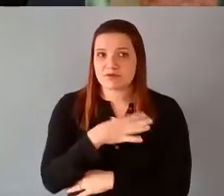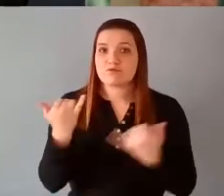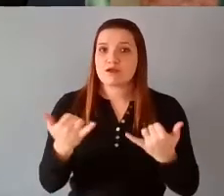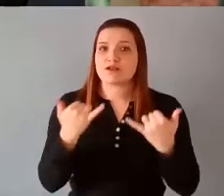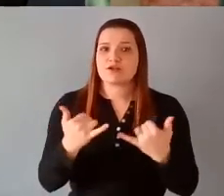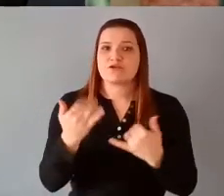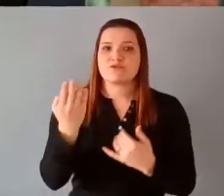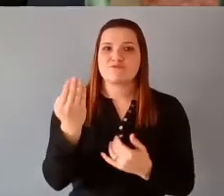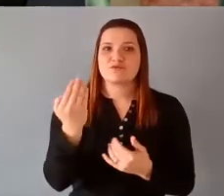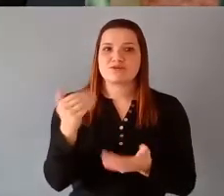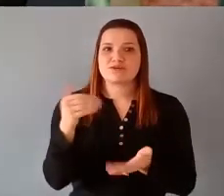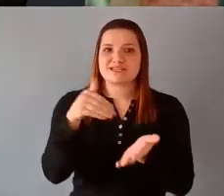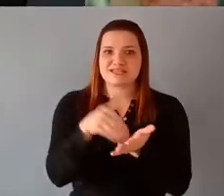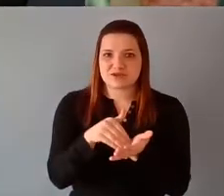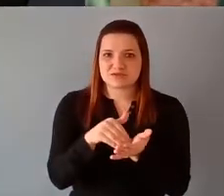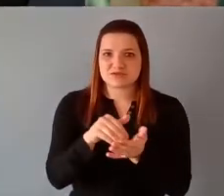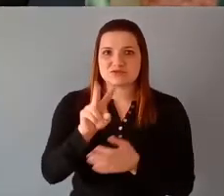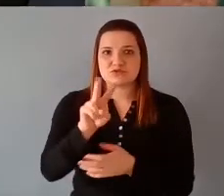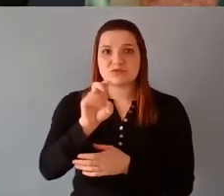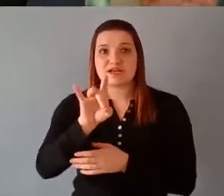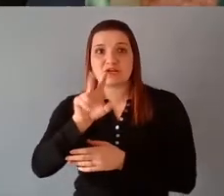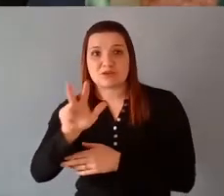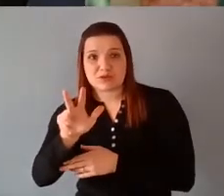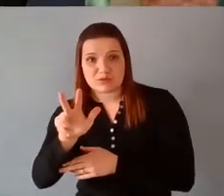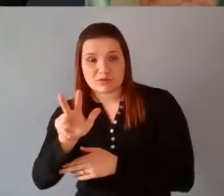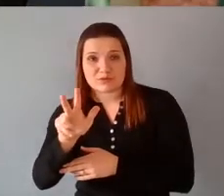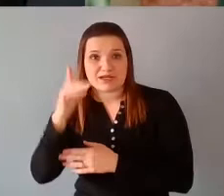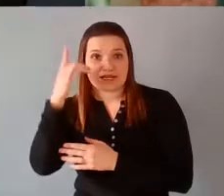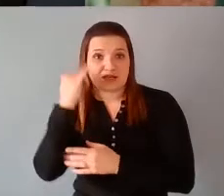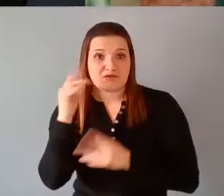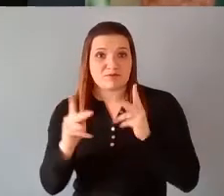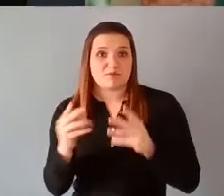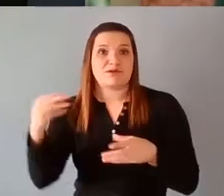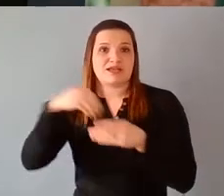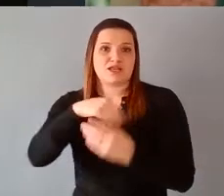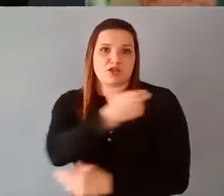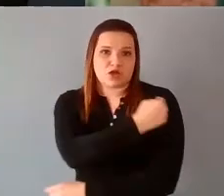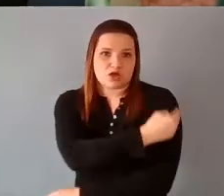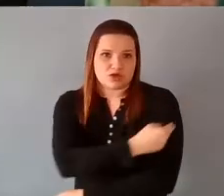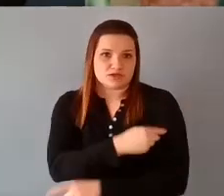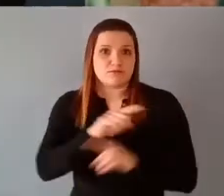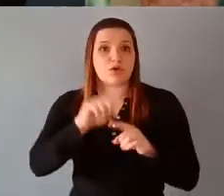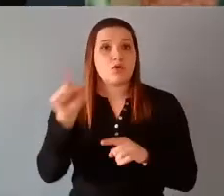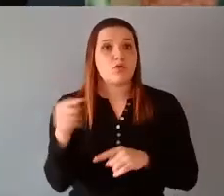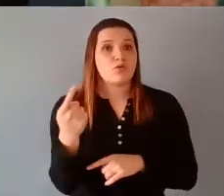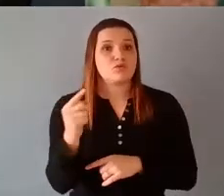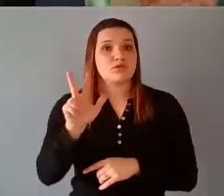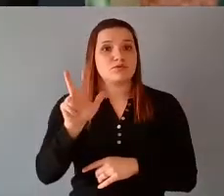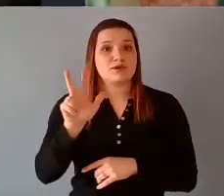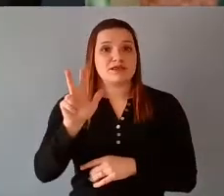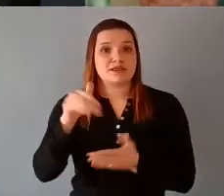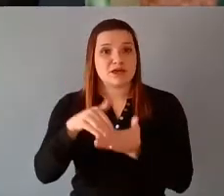14,283 Californians that are hospitalized, but only 3,081, or